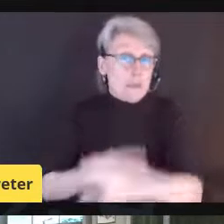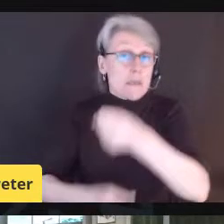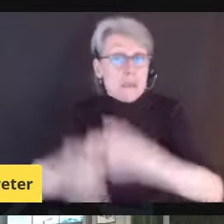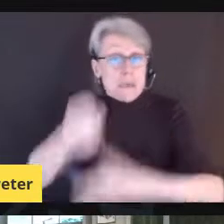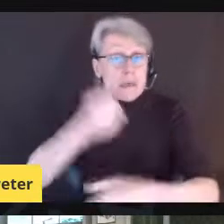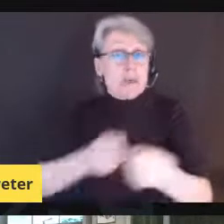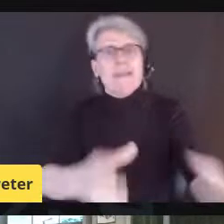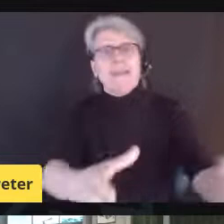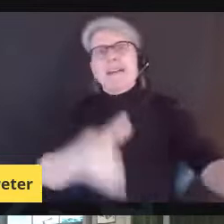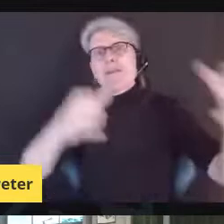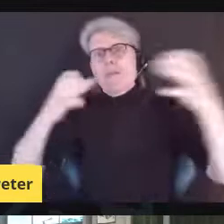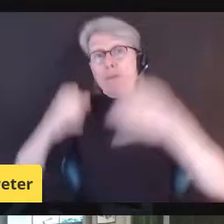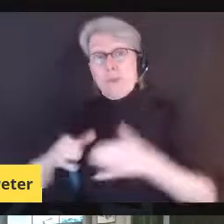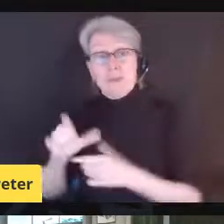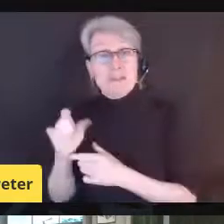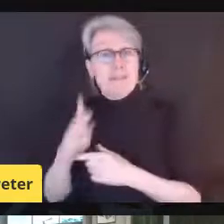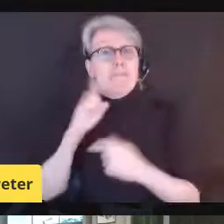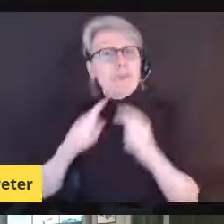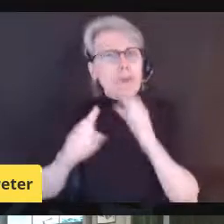to analyze.